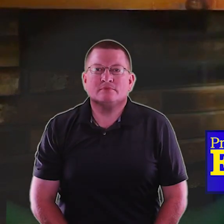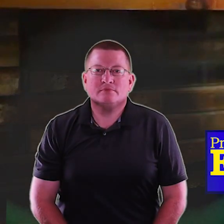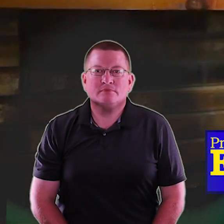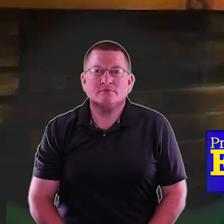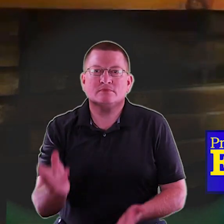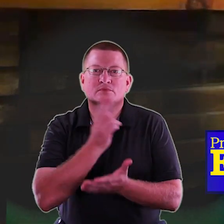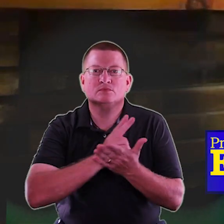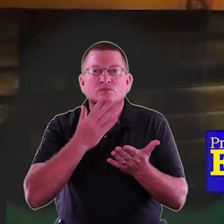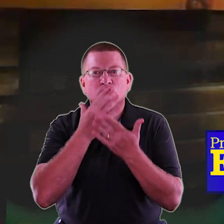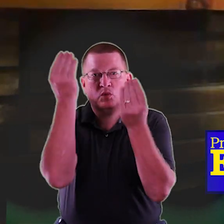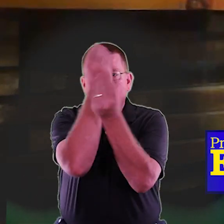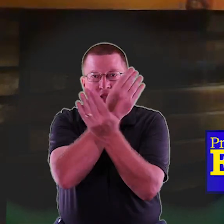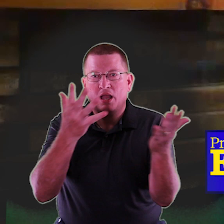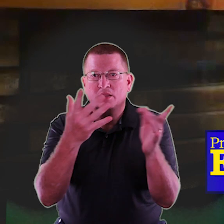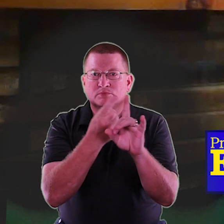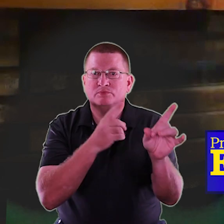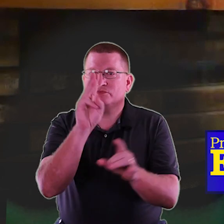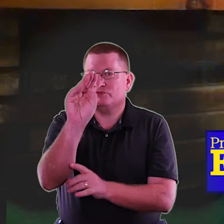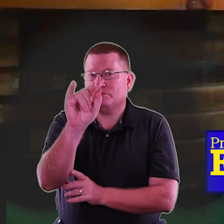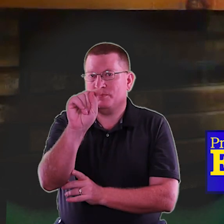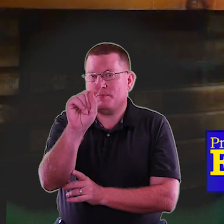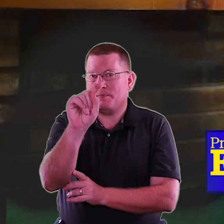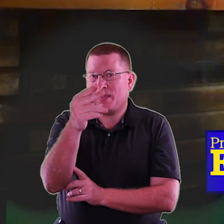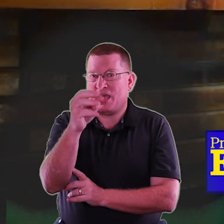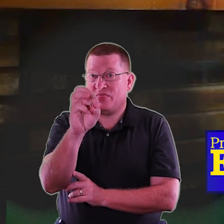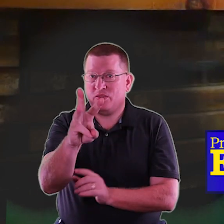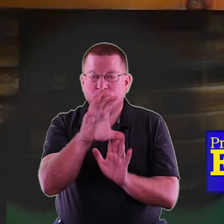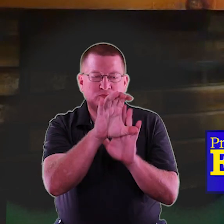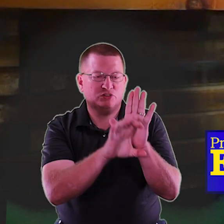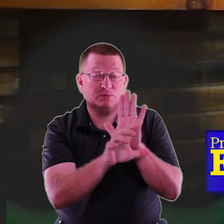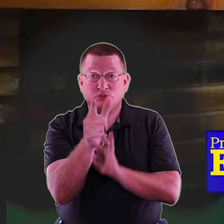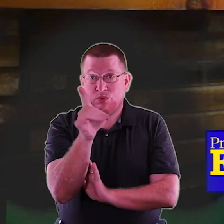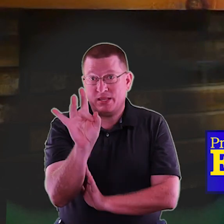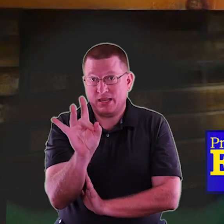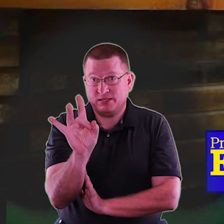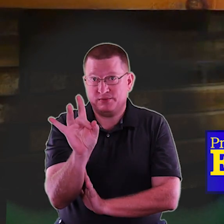The Holy Gospel according to St. Matthew, the 28th chapter.